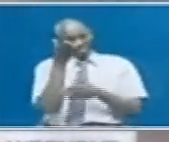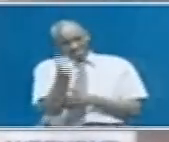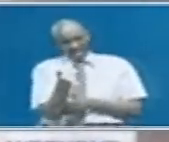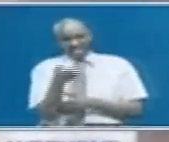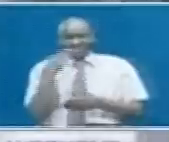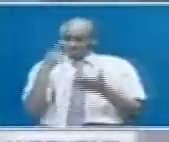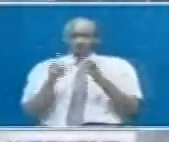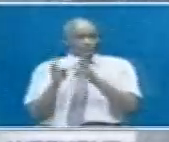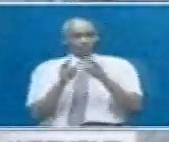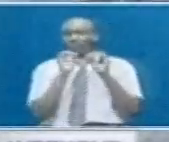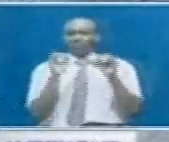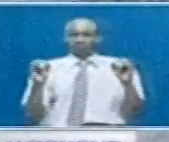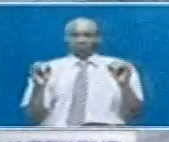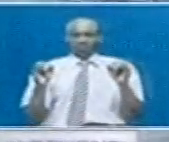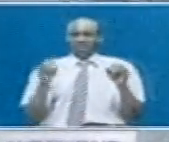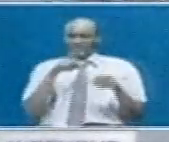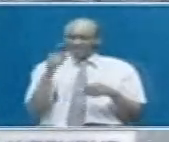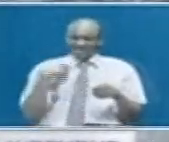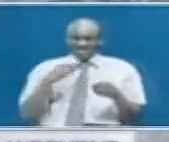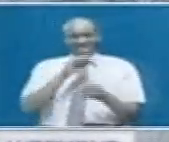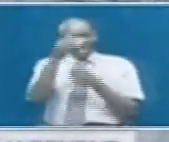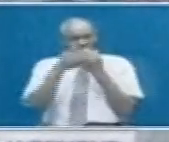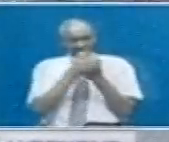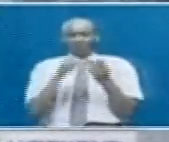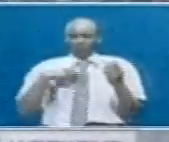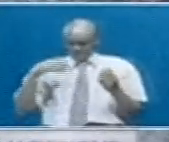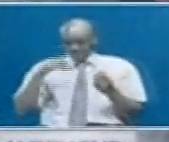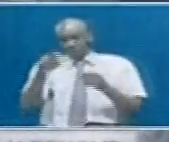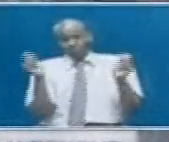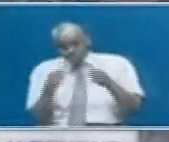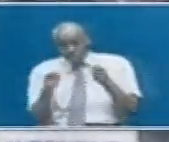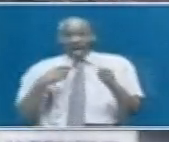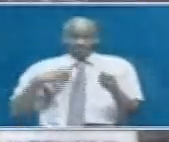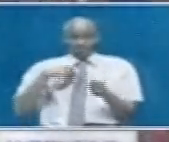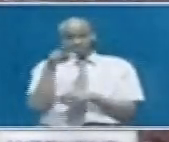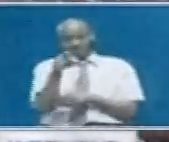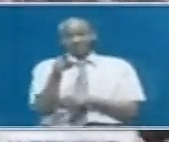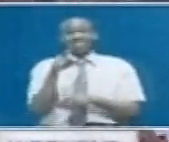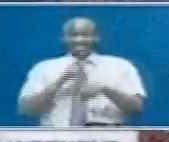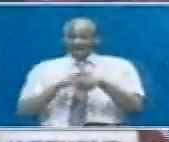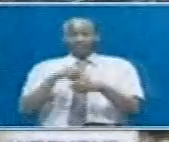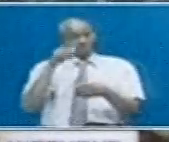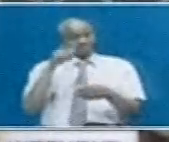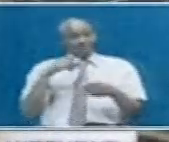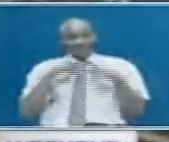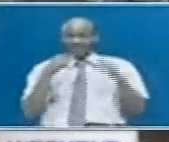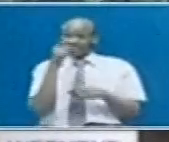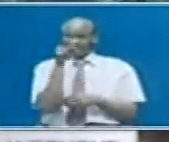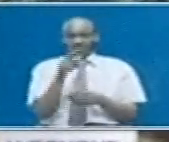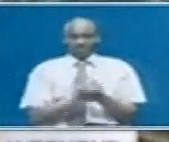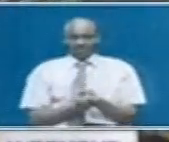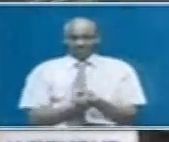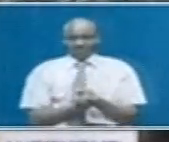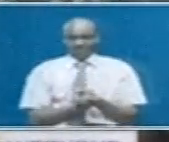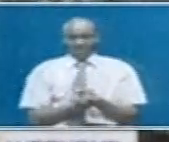isn't ordinary. Rather, a rehabilitation for sorcerers and their believers, as the pastor claims. Among